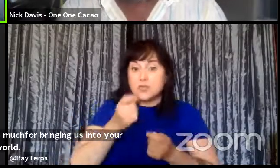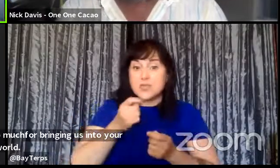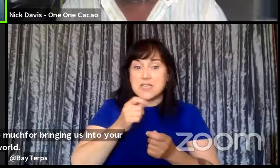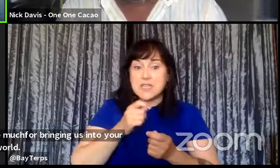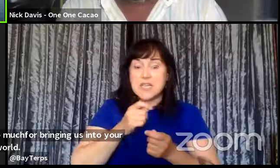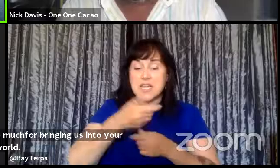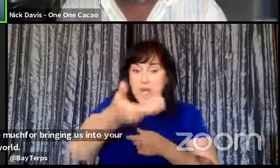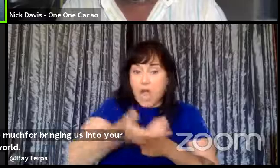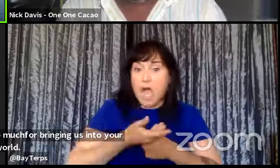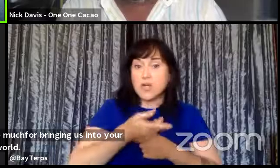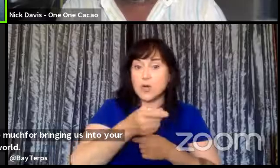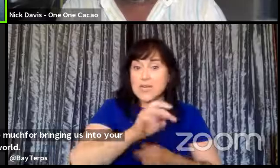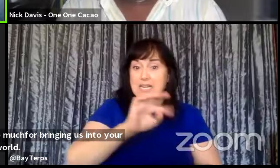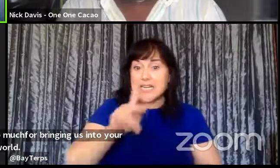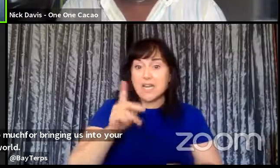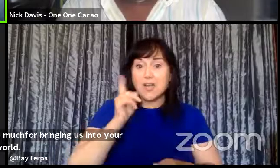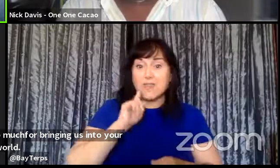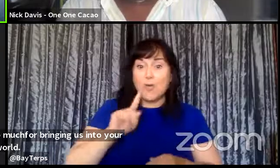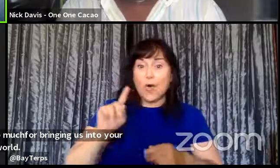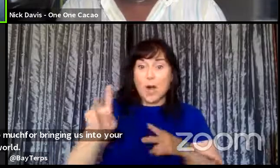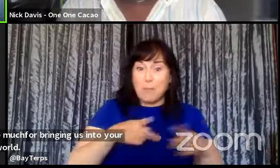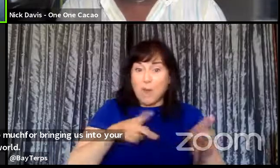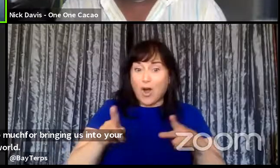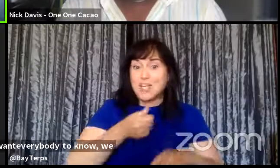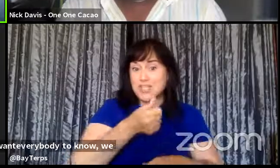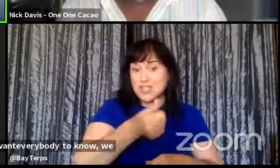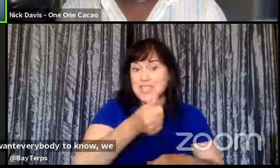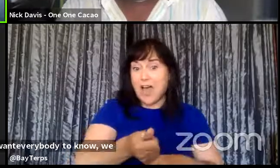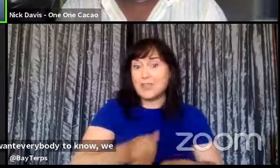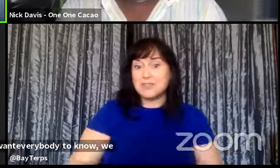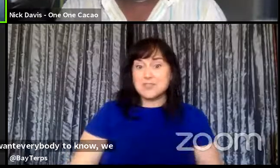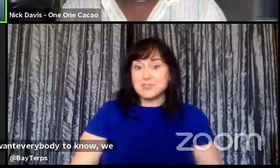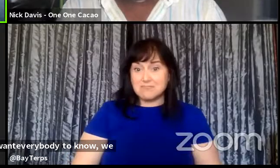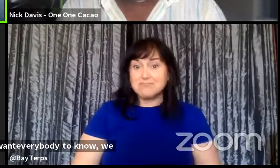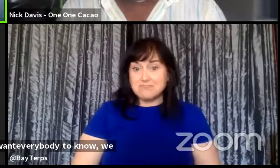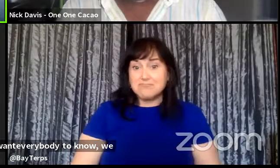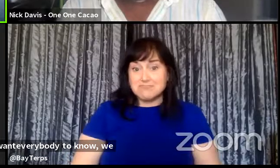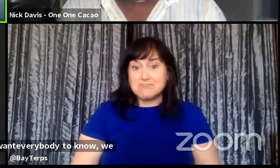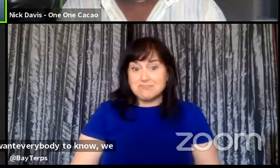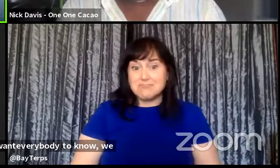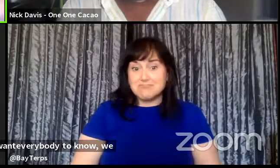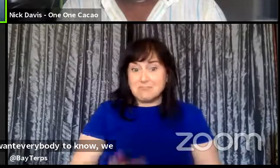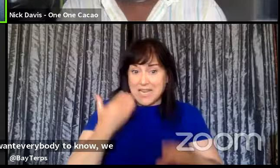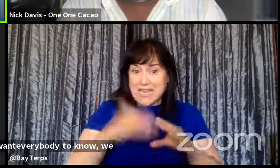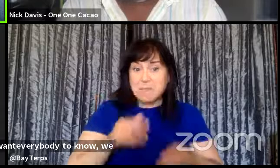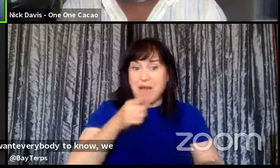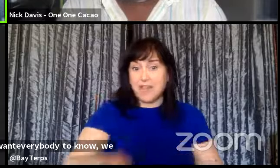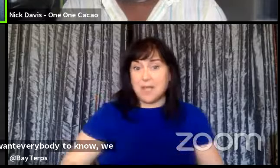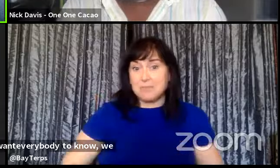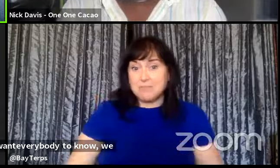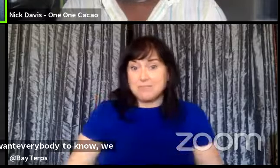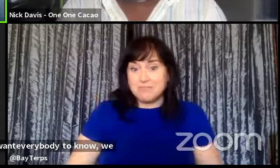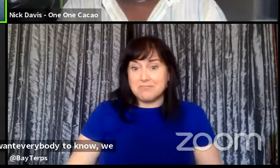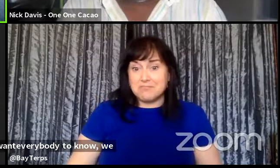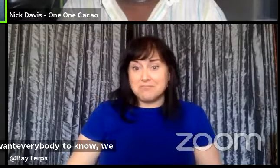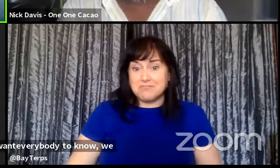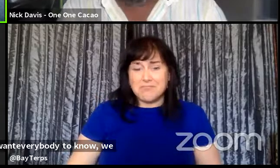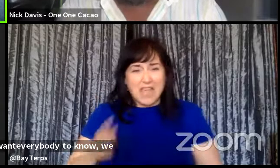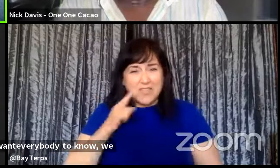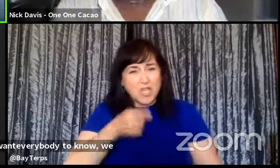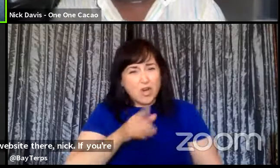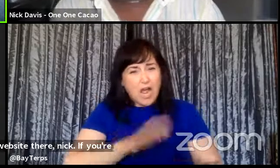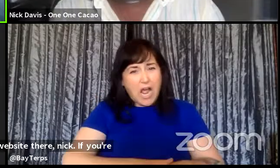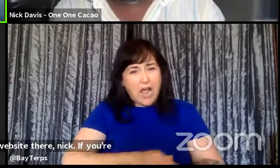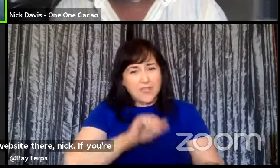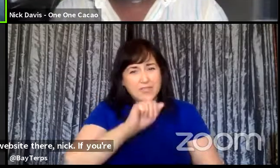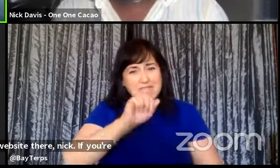Nick for parties yourselves as well, go email Nick, or I believe you're on the Airbnb